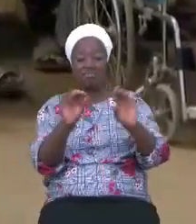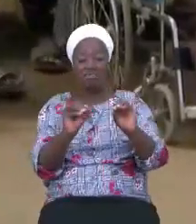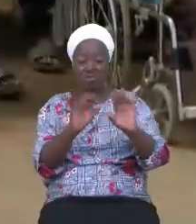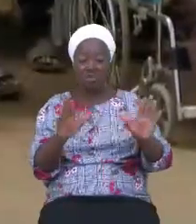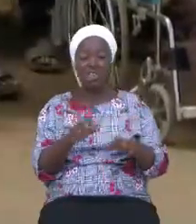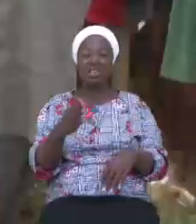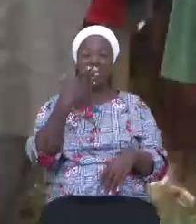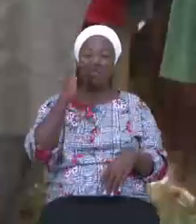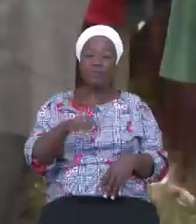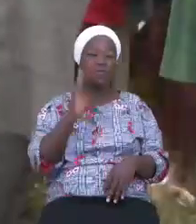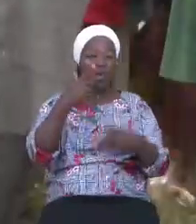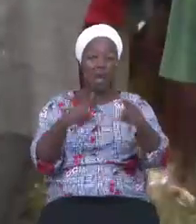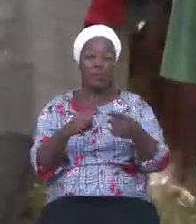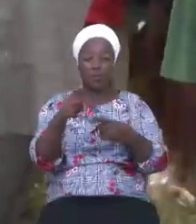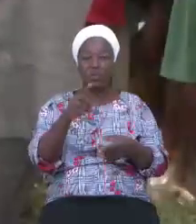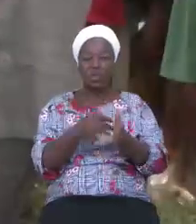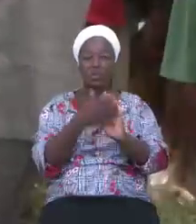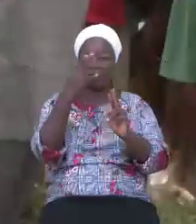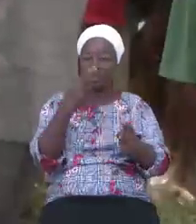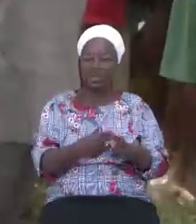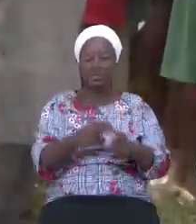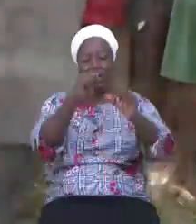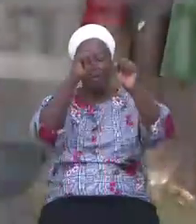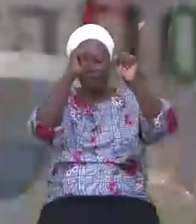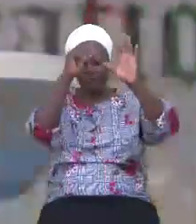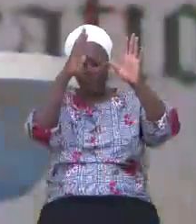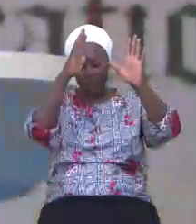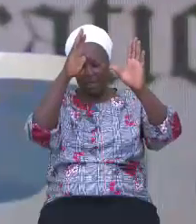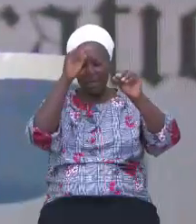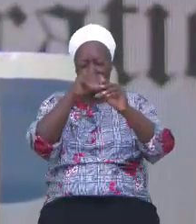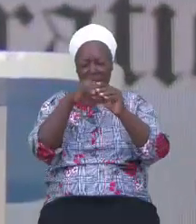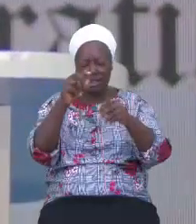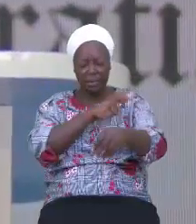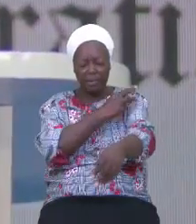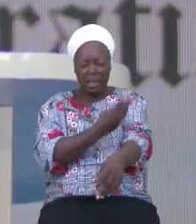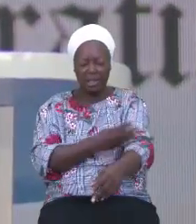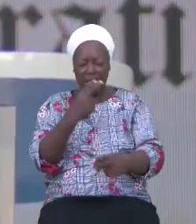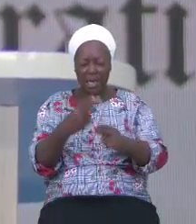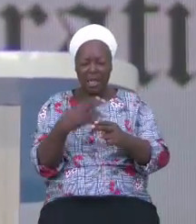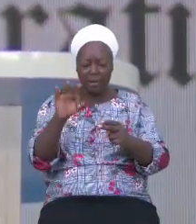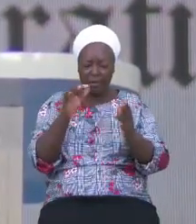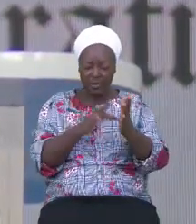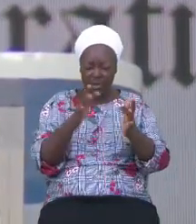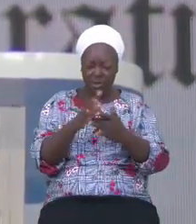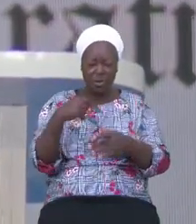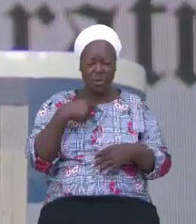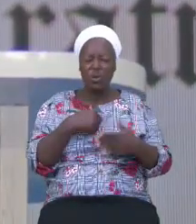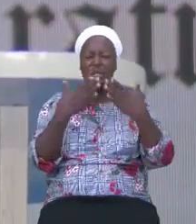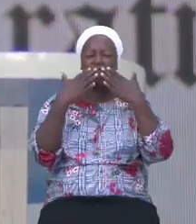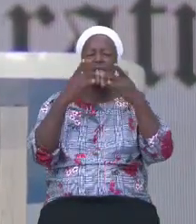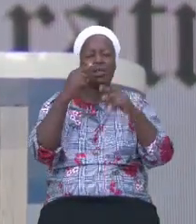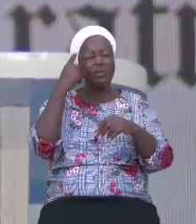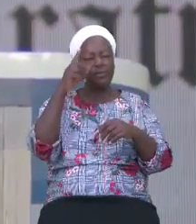evil will happen to you. Father, in the mighty name of Jesus, we thank you for